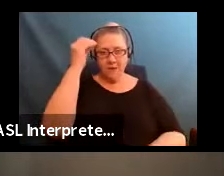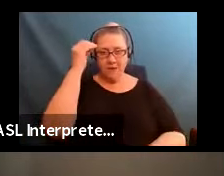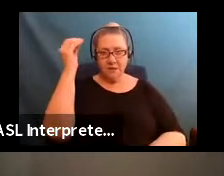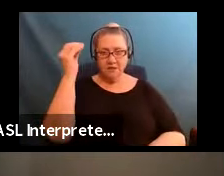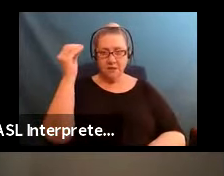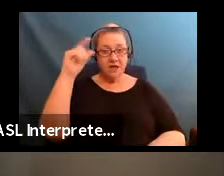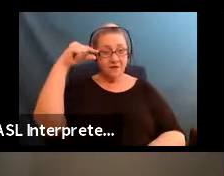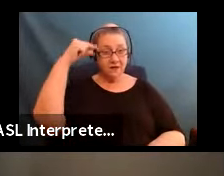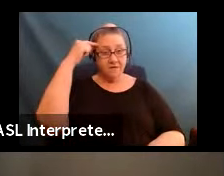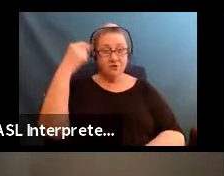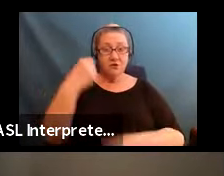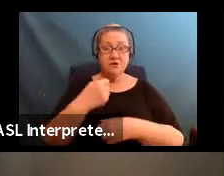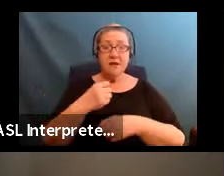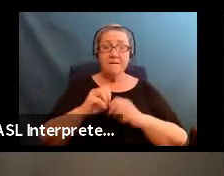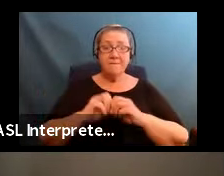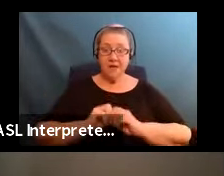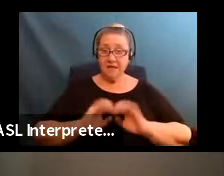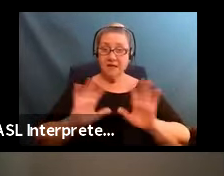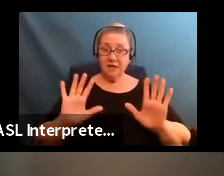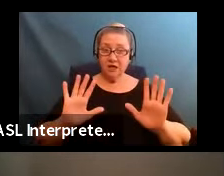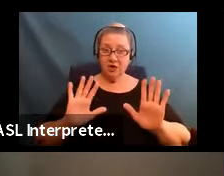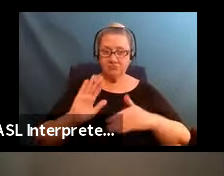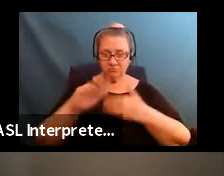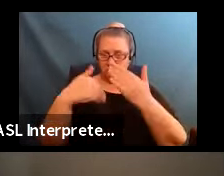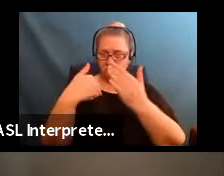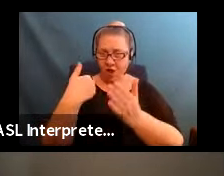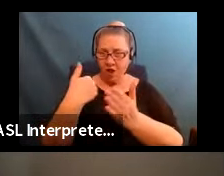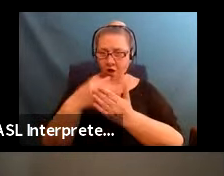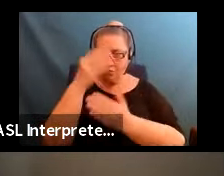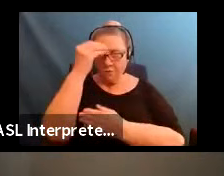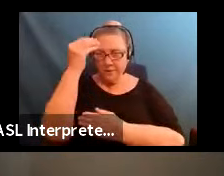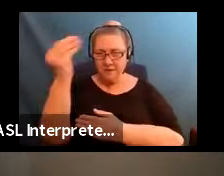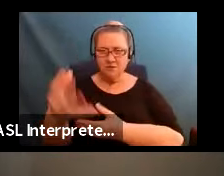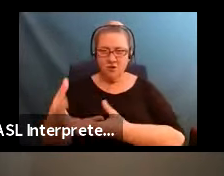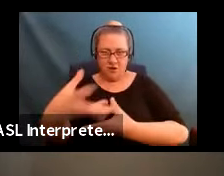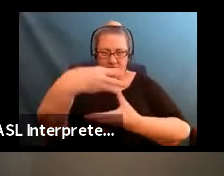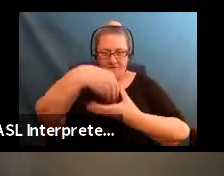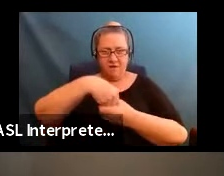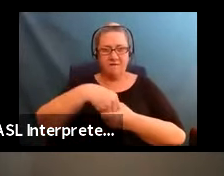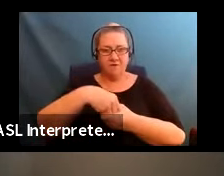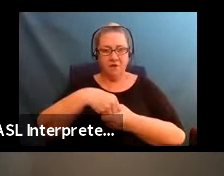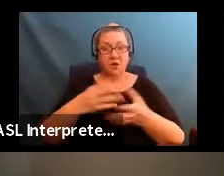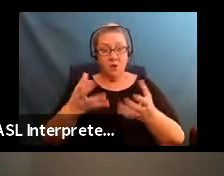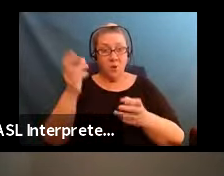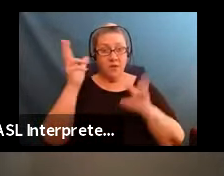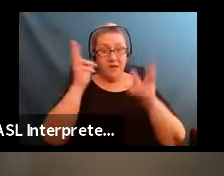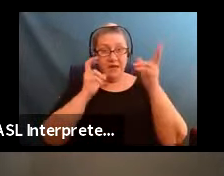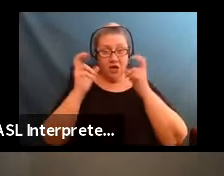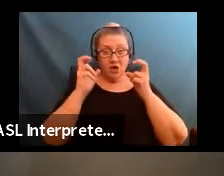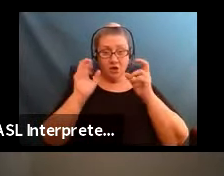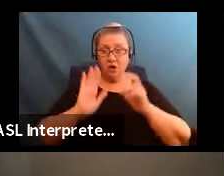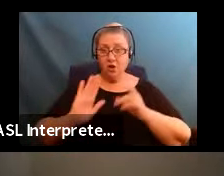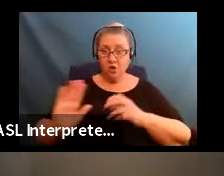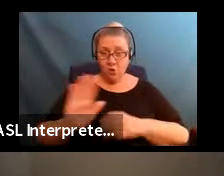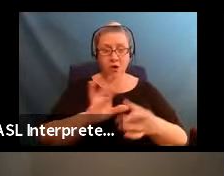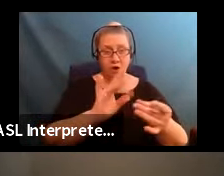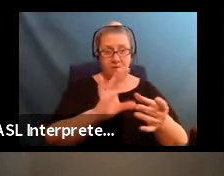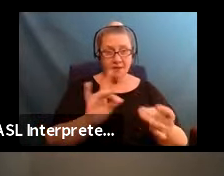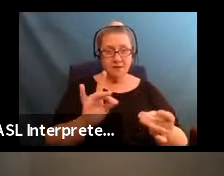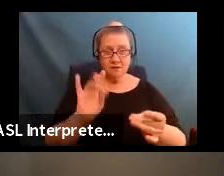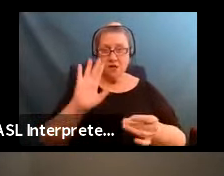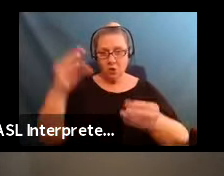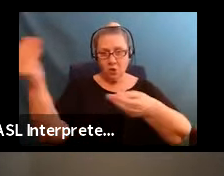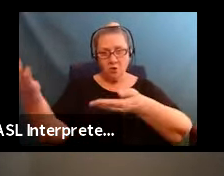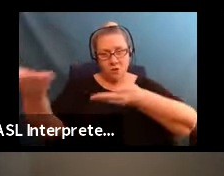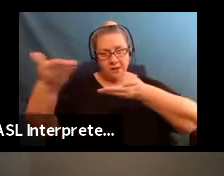about making it public. So you'll begin to see more and more of this information available, and we want to hear from people, regardless to whether it's from CVAC